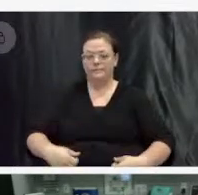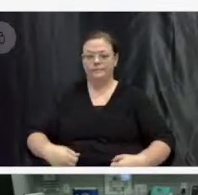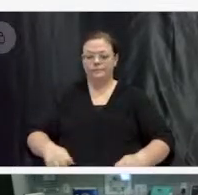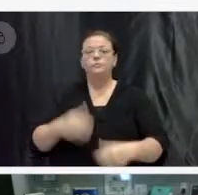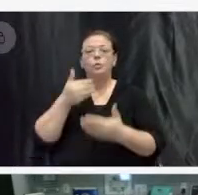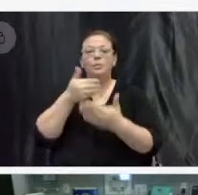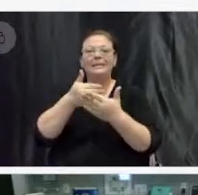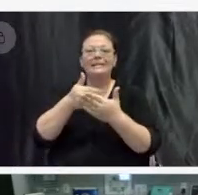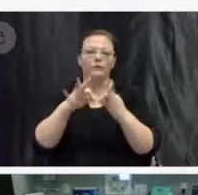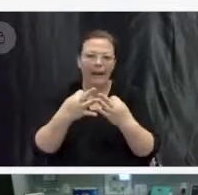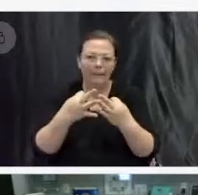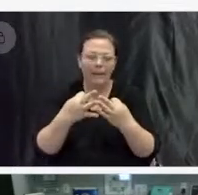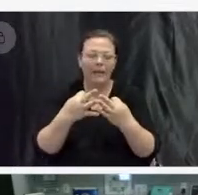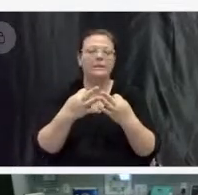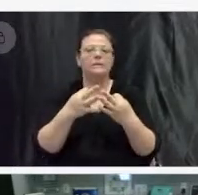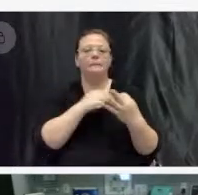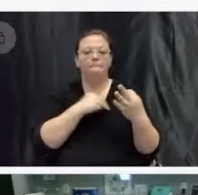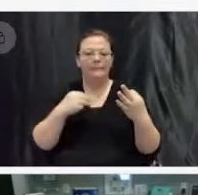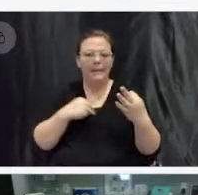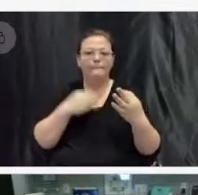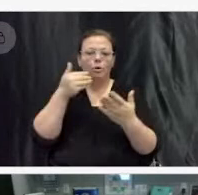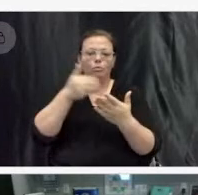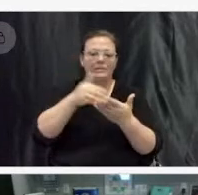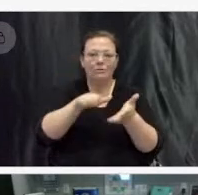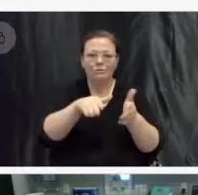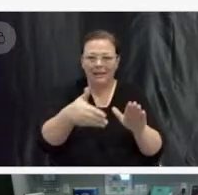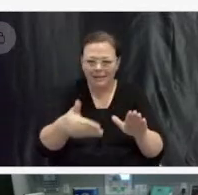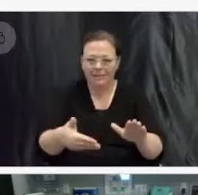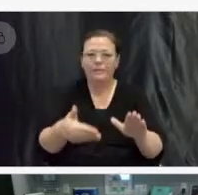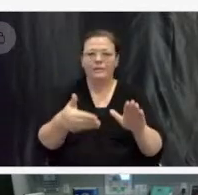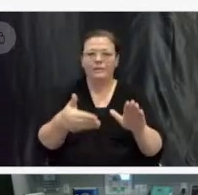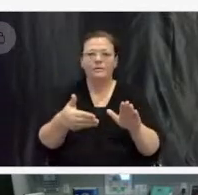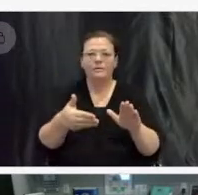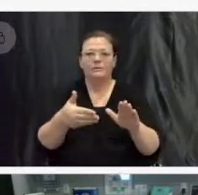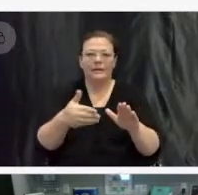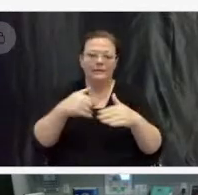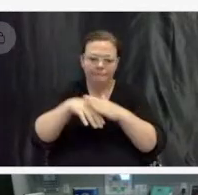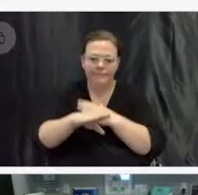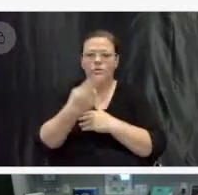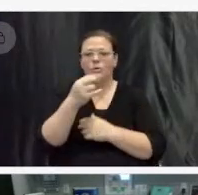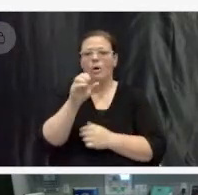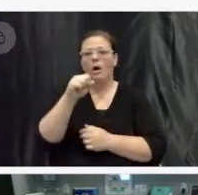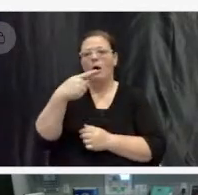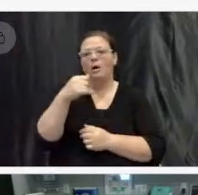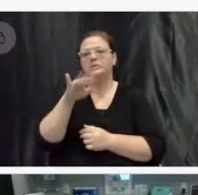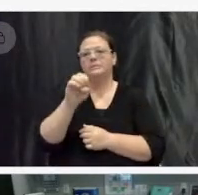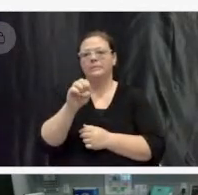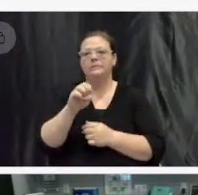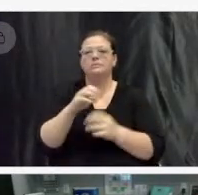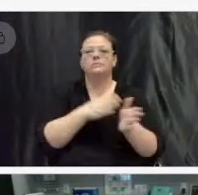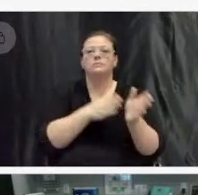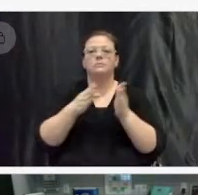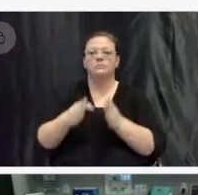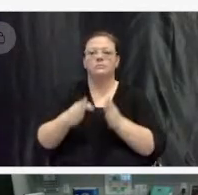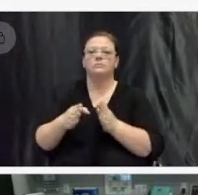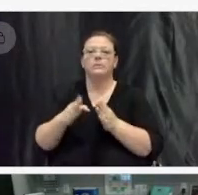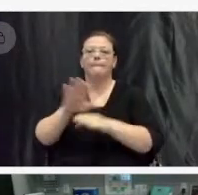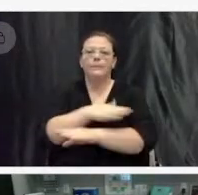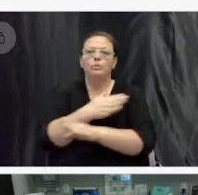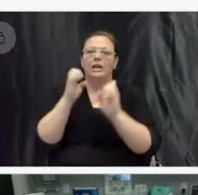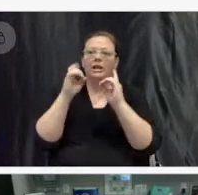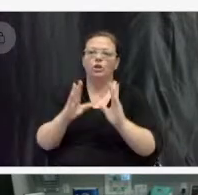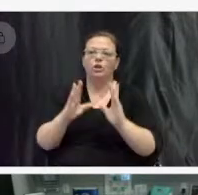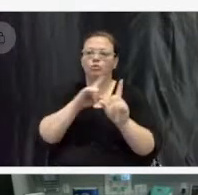a family member nearing end of life and entering hospice care. Choral music educators attending a